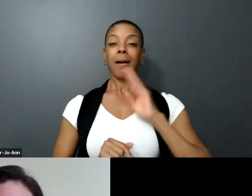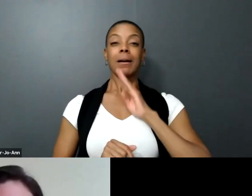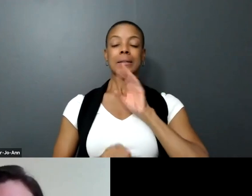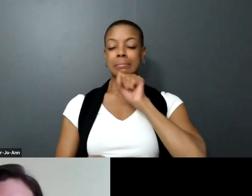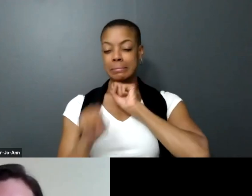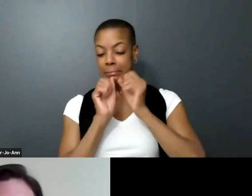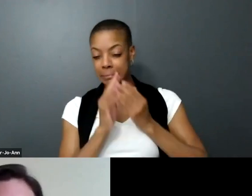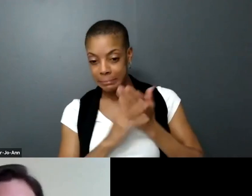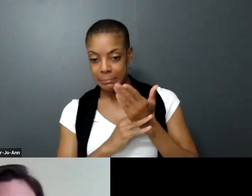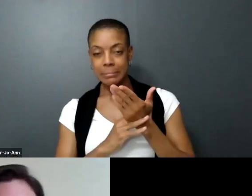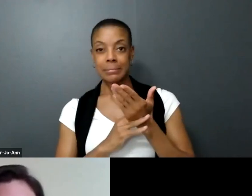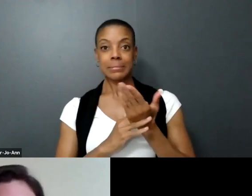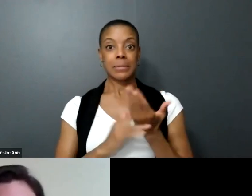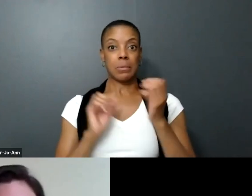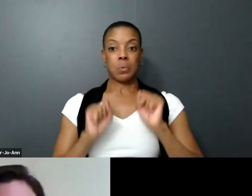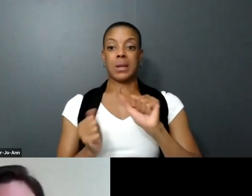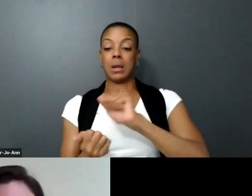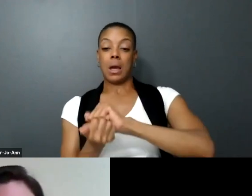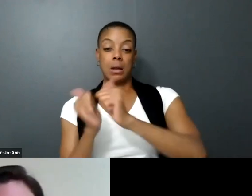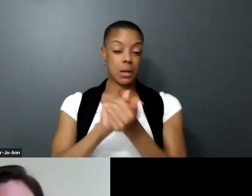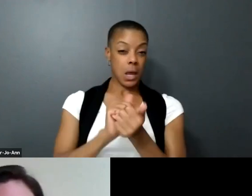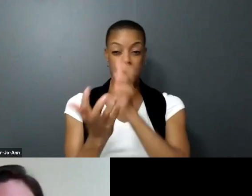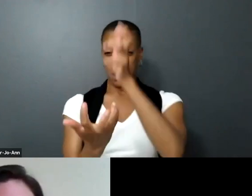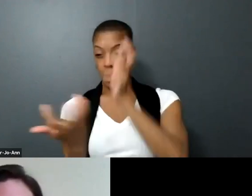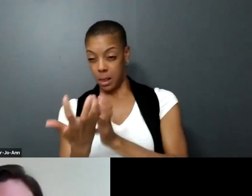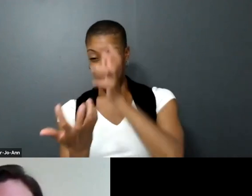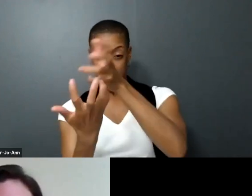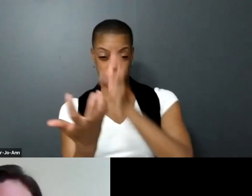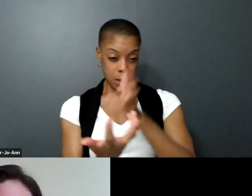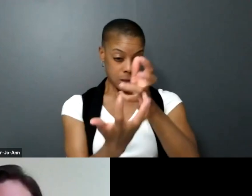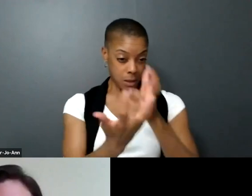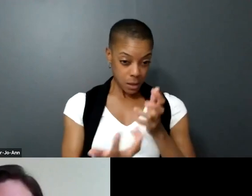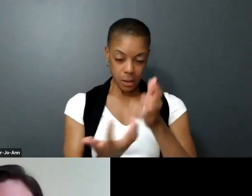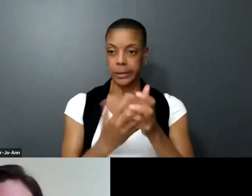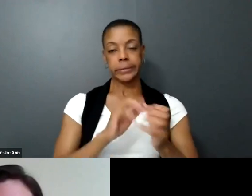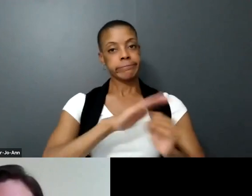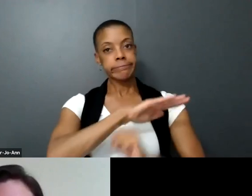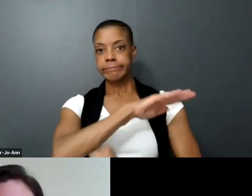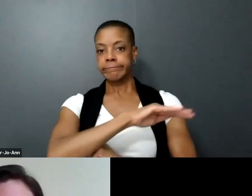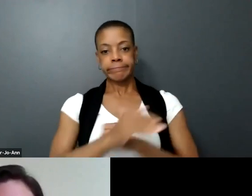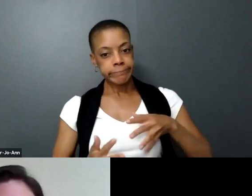of living, are fundamentally grounded in these beliefs. For my community, the journey